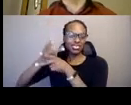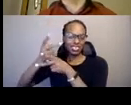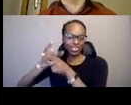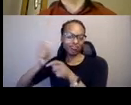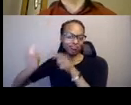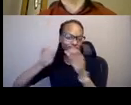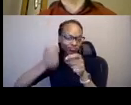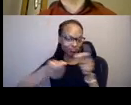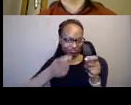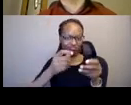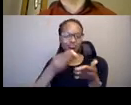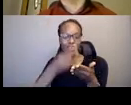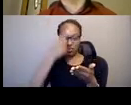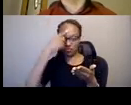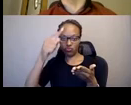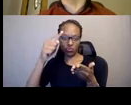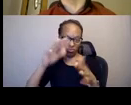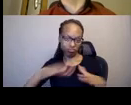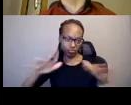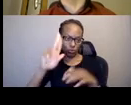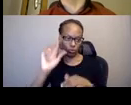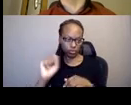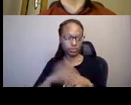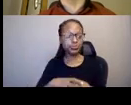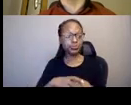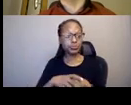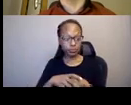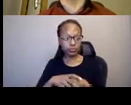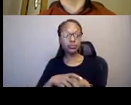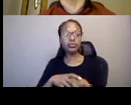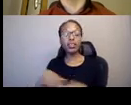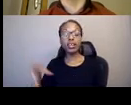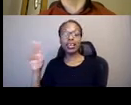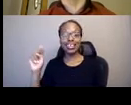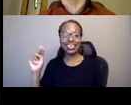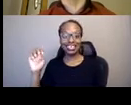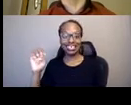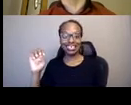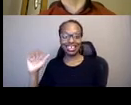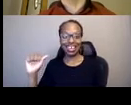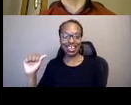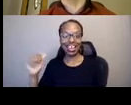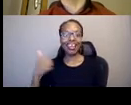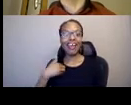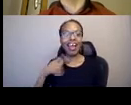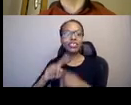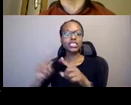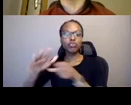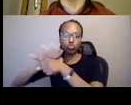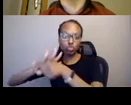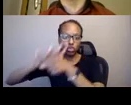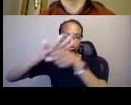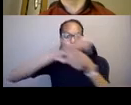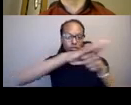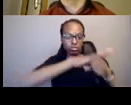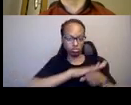The NEA has 6 regional organizations that does most of its most important work to make sure that the arts reach every